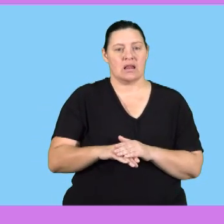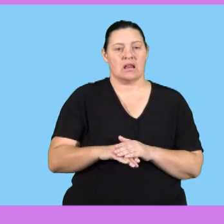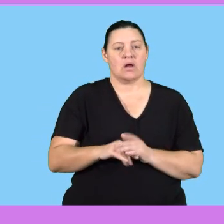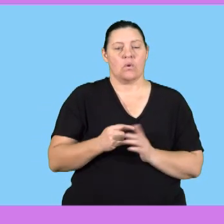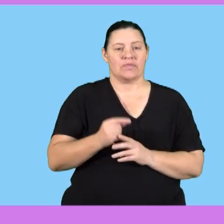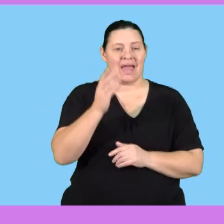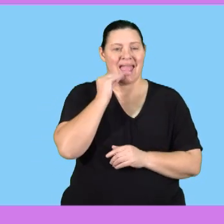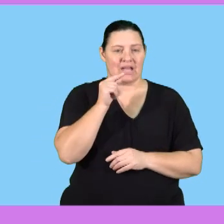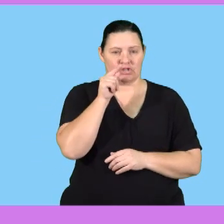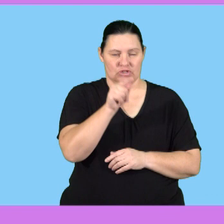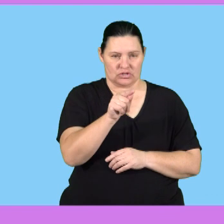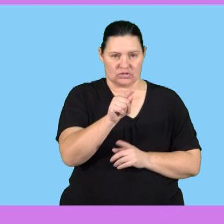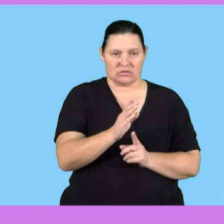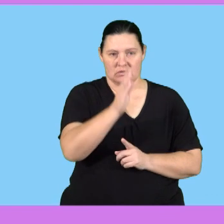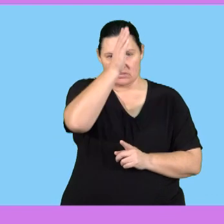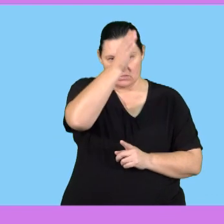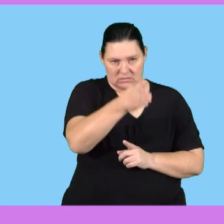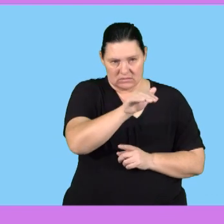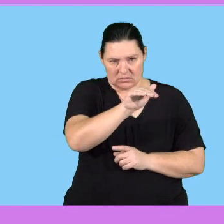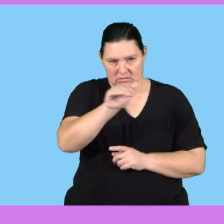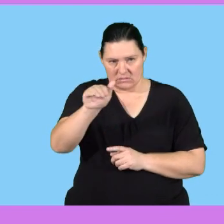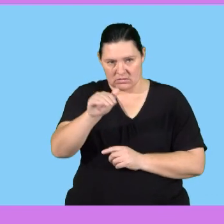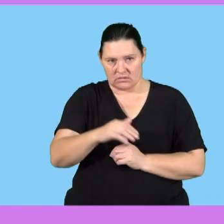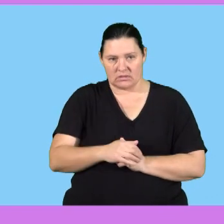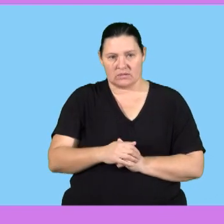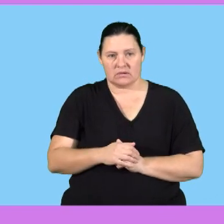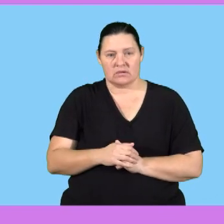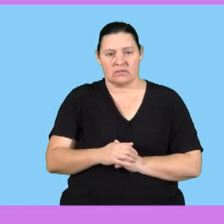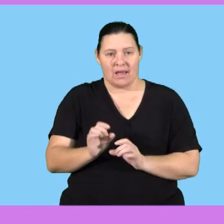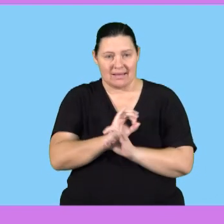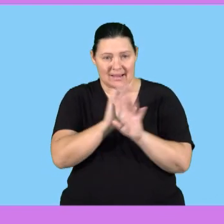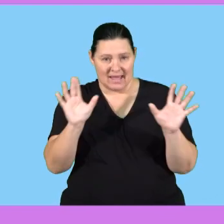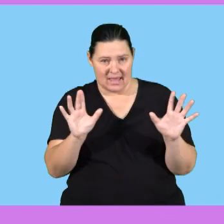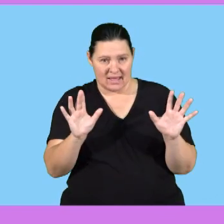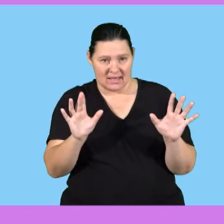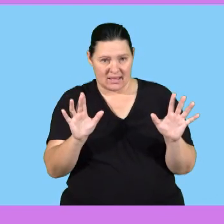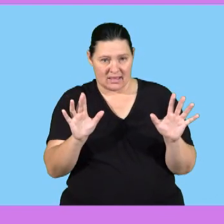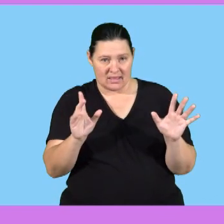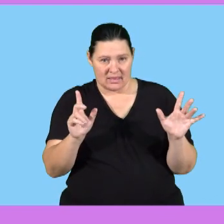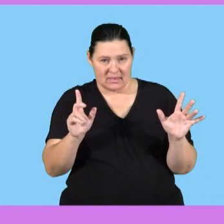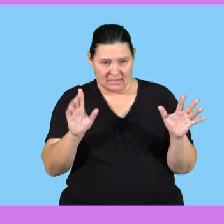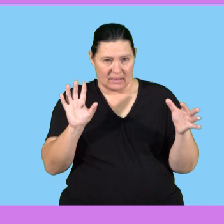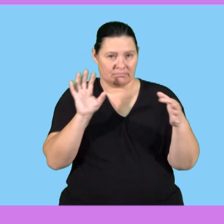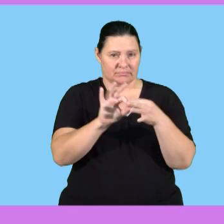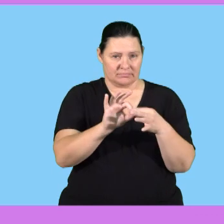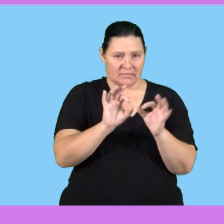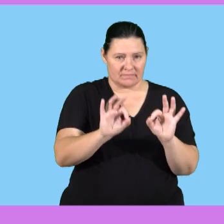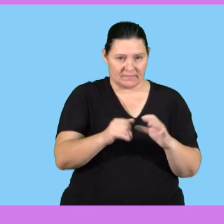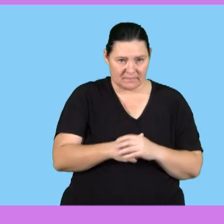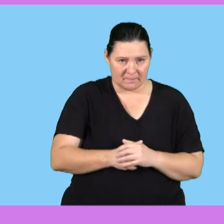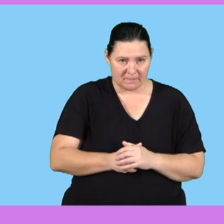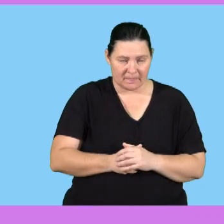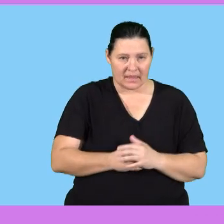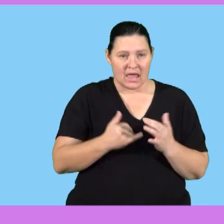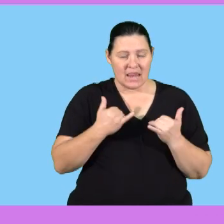I intersect with the age of this boy. There is 17 years. Right, I'll be clear. Can we see they meet here? That's where